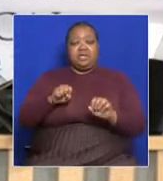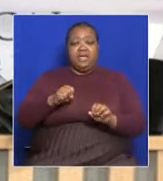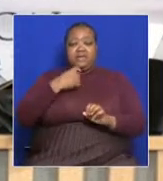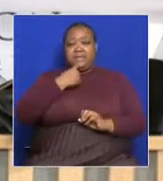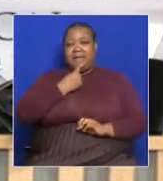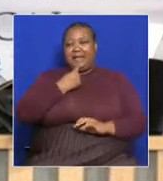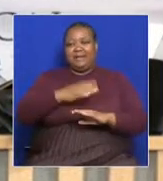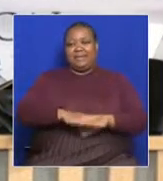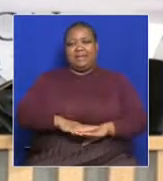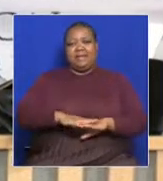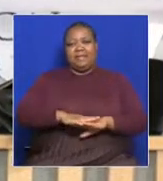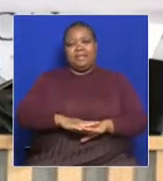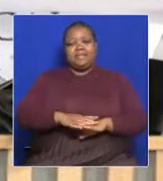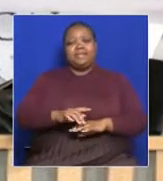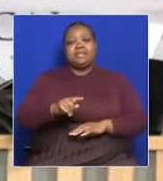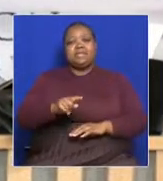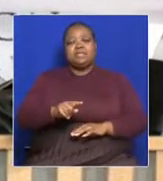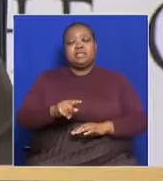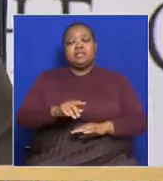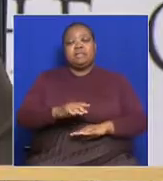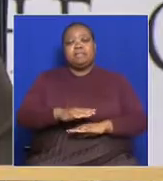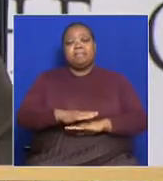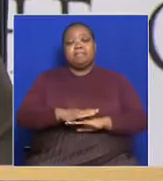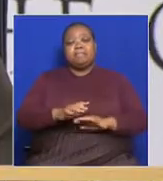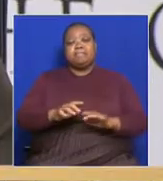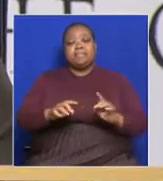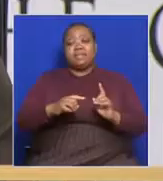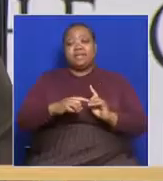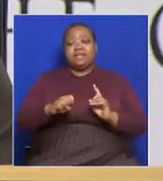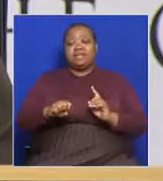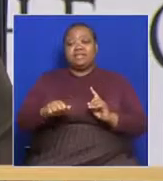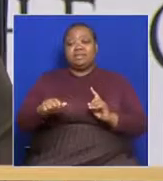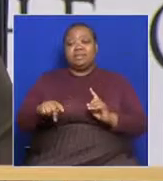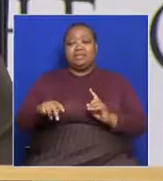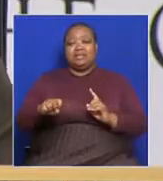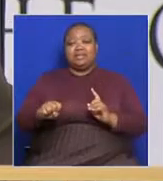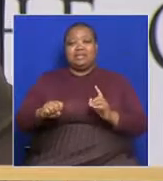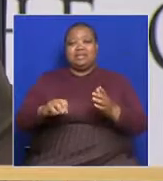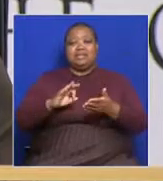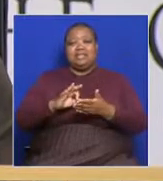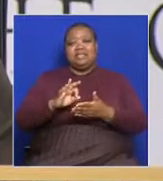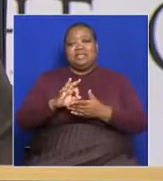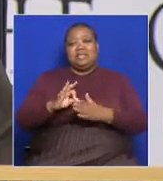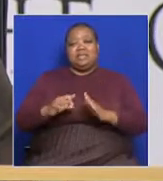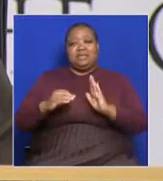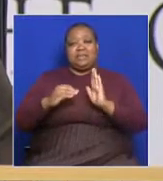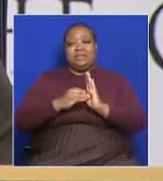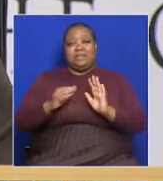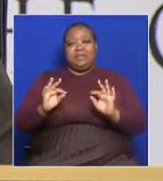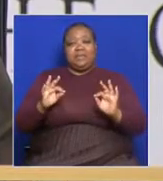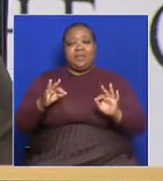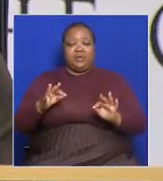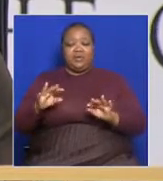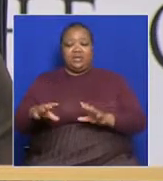SAPS 13 should have recorded the correct position and not suggest that they're being taken for analysis. That's correct, Commissioner.